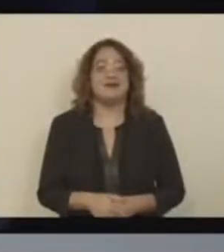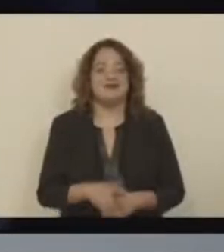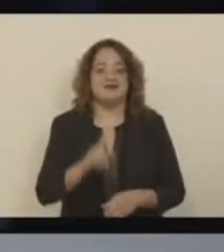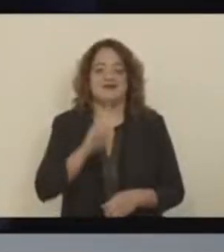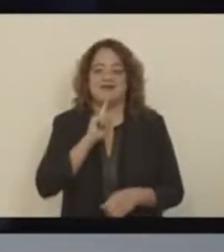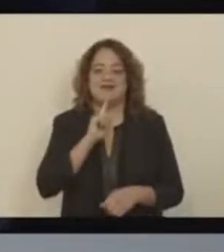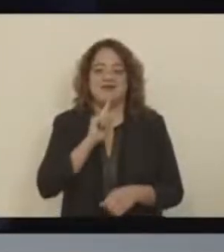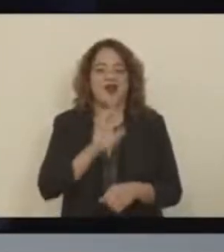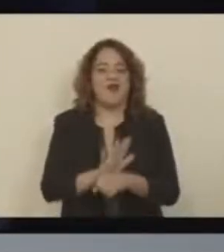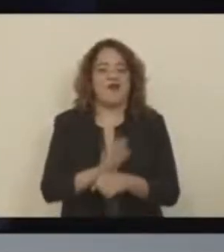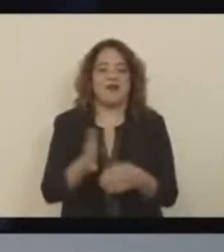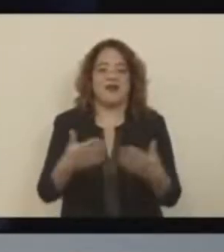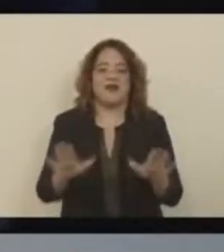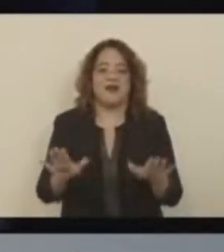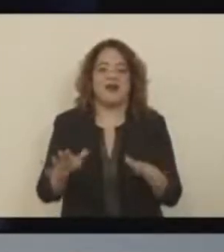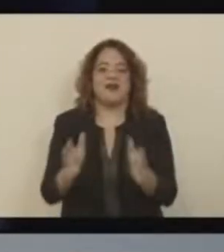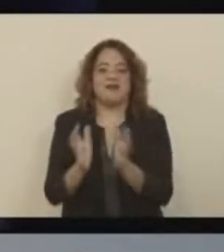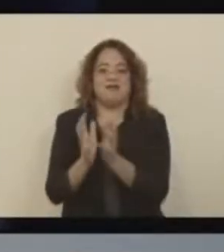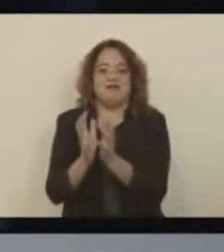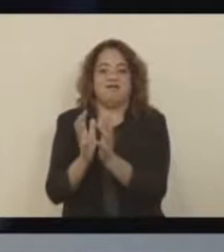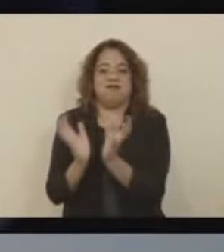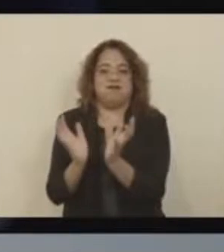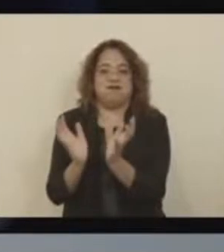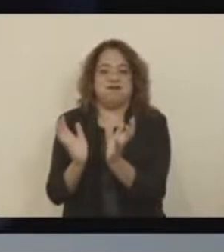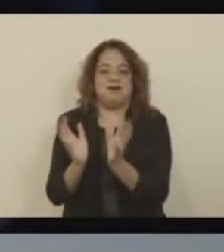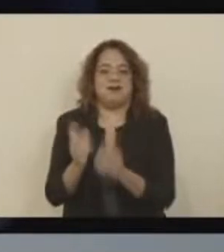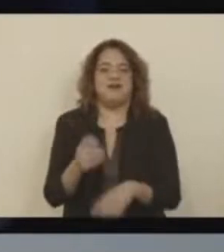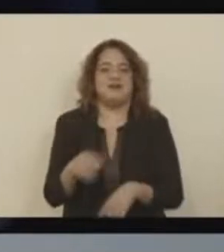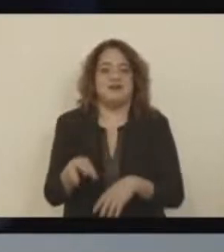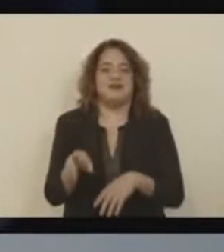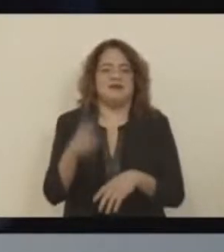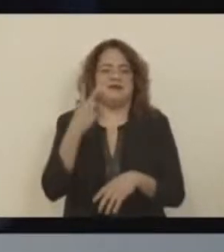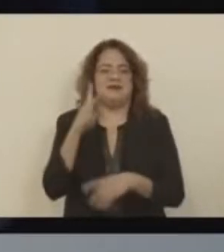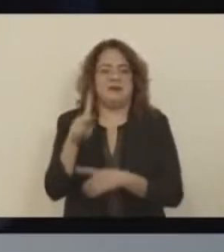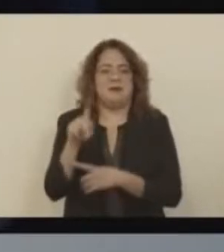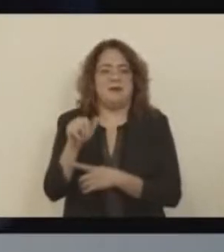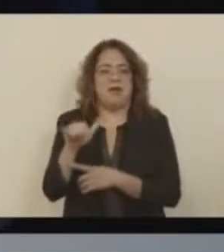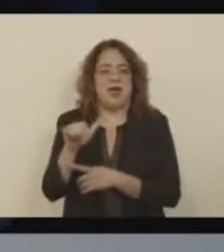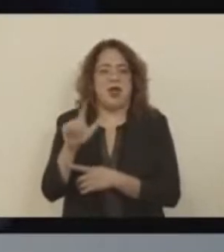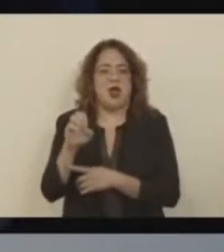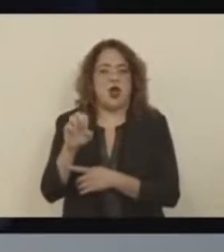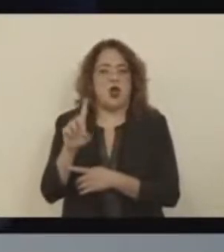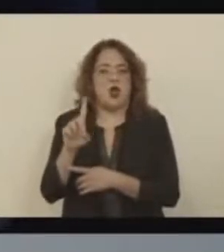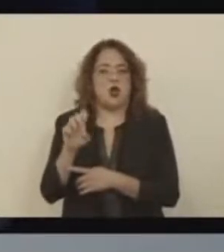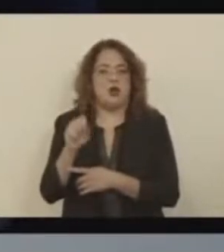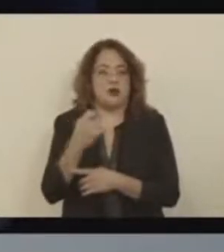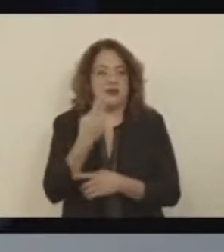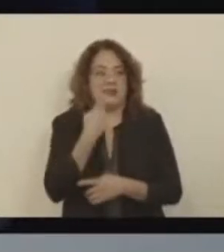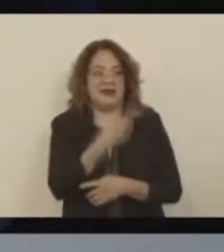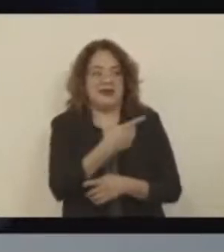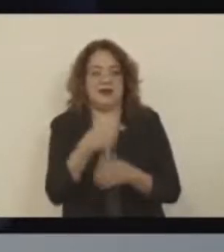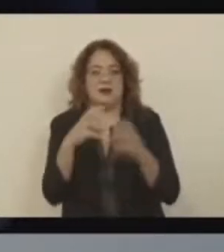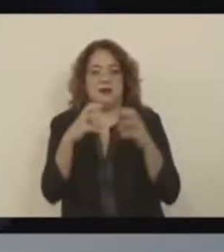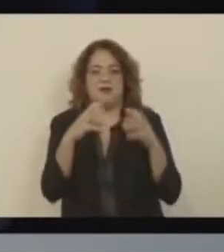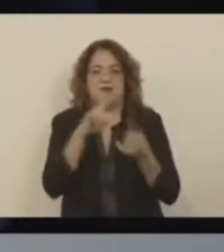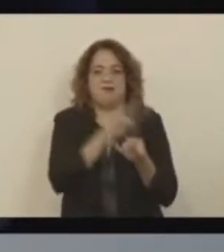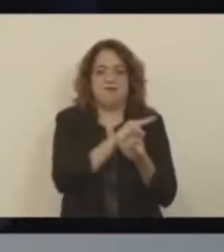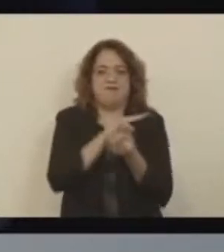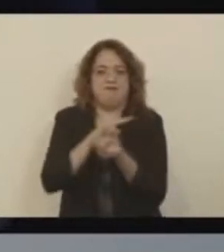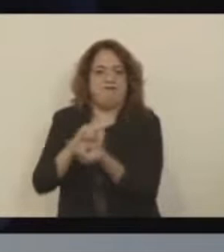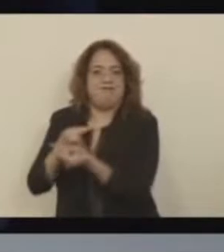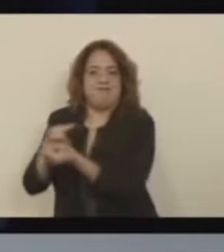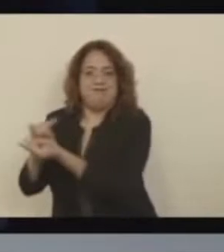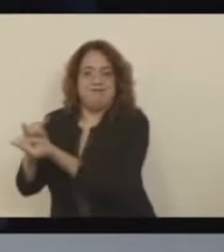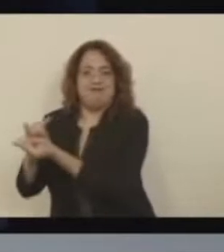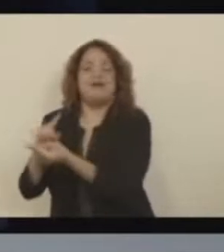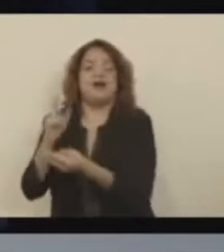of fairing separation, a video of the payloads on their way to orbit, and Newton 4 will continue to burn for the